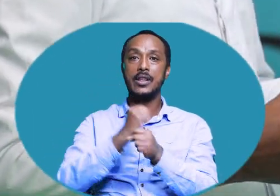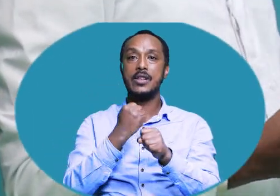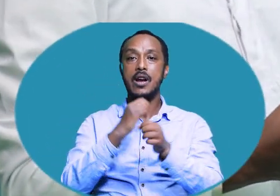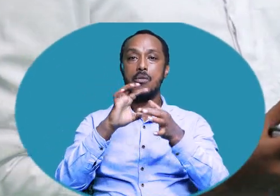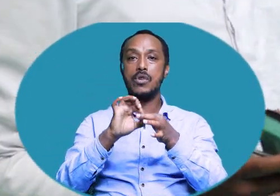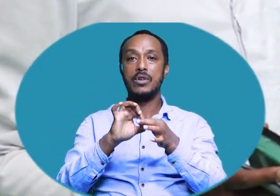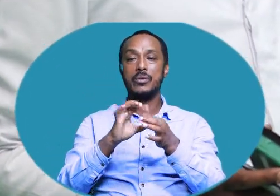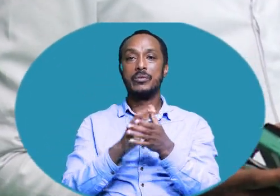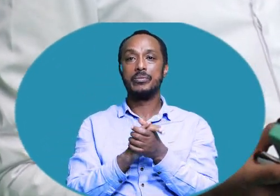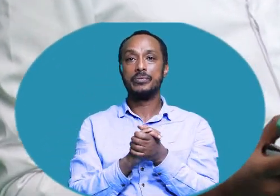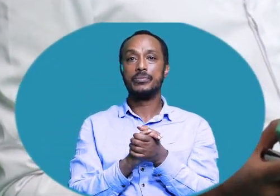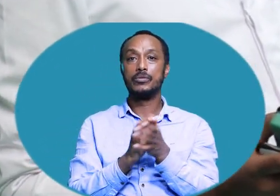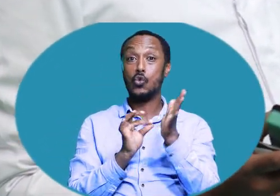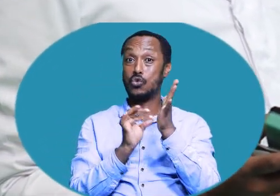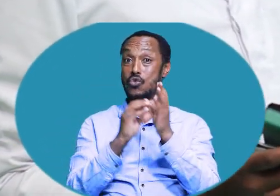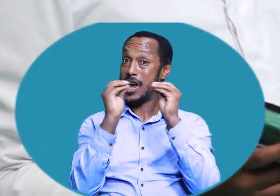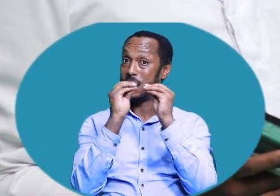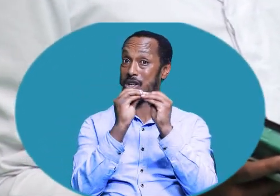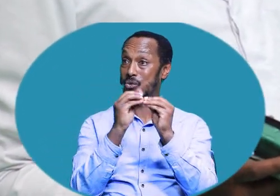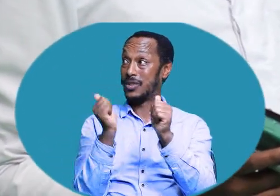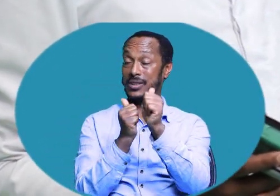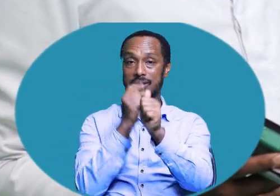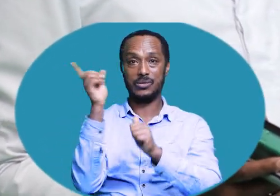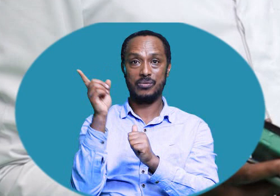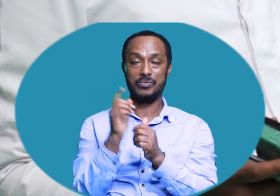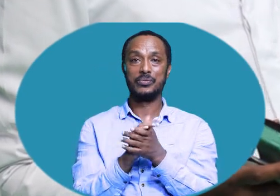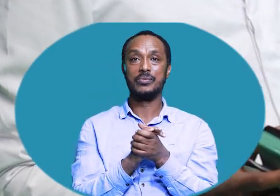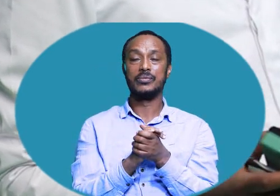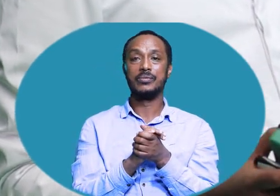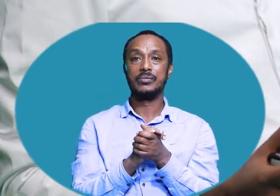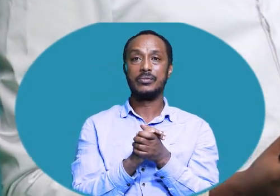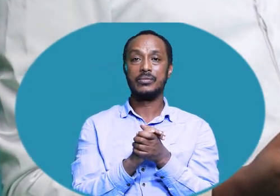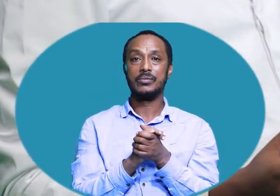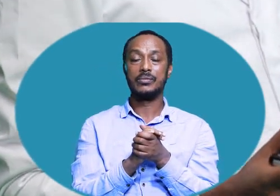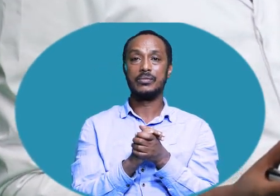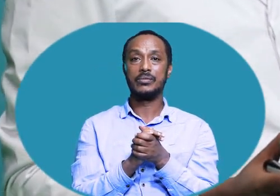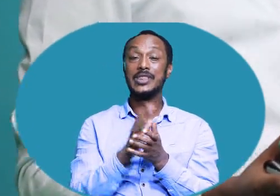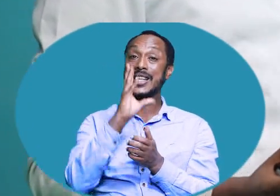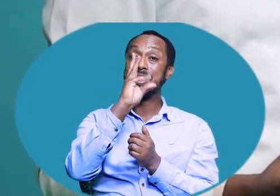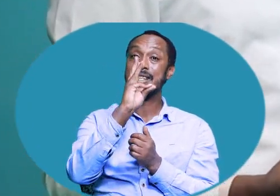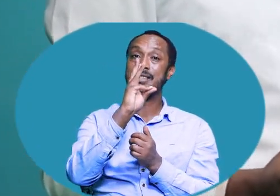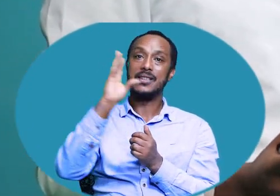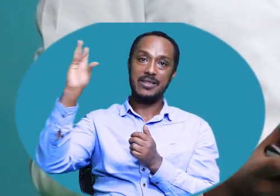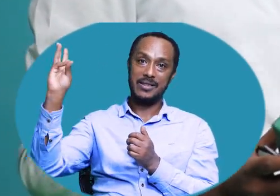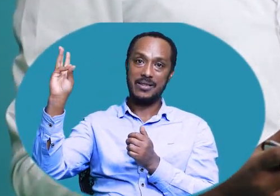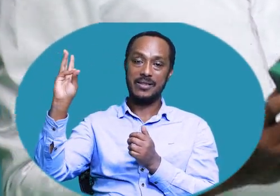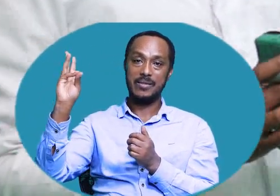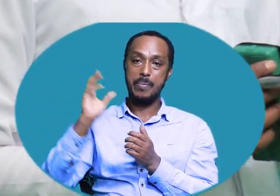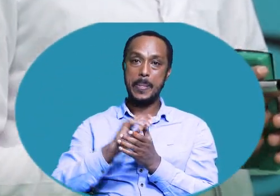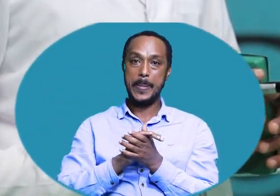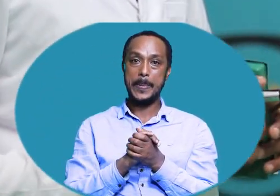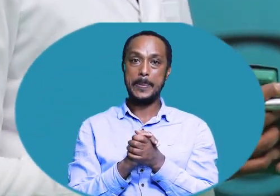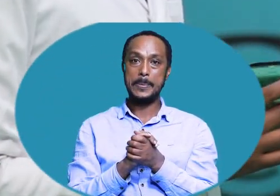electron. 4 is 2 bond pair can be formed between carbon and oxygen, minus 4,